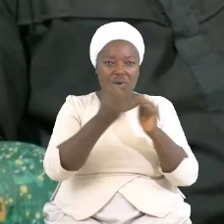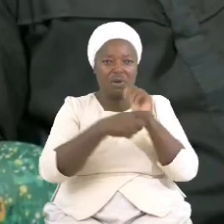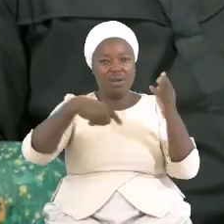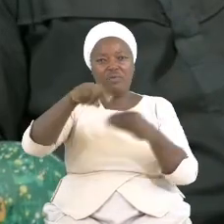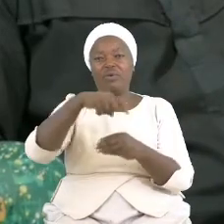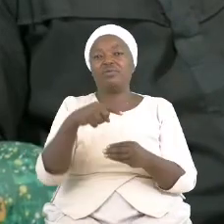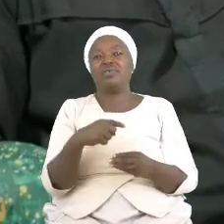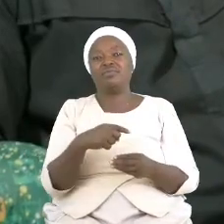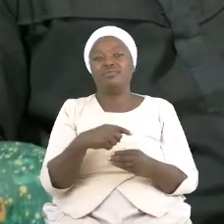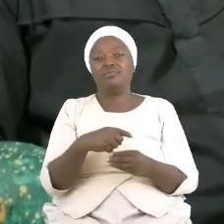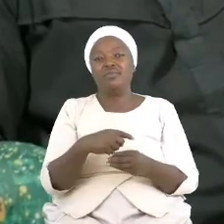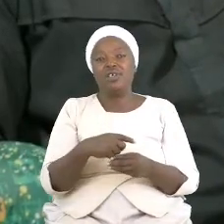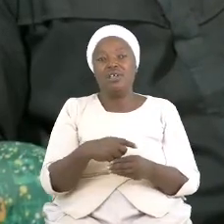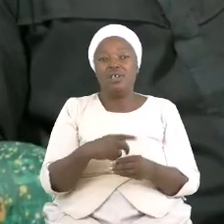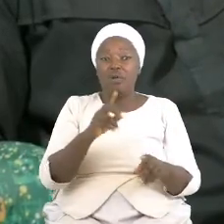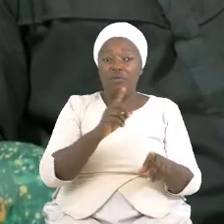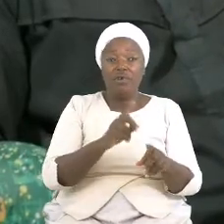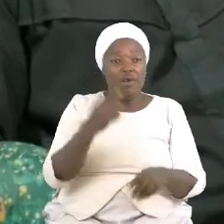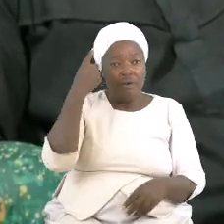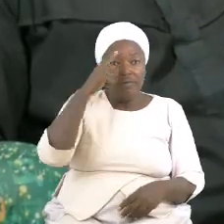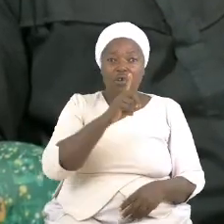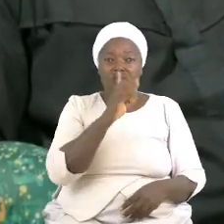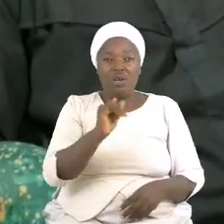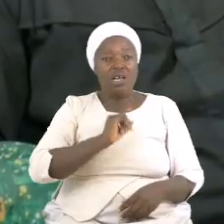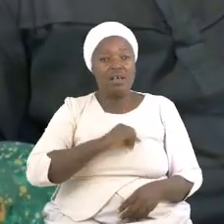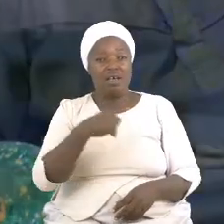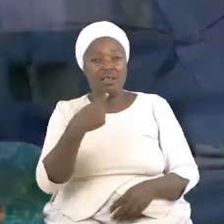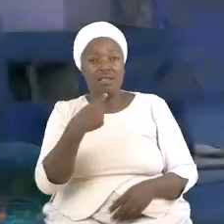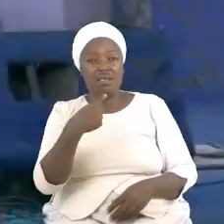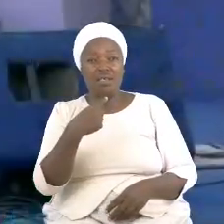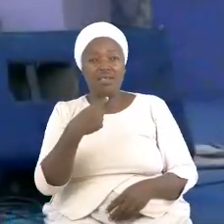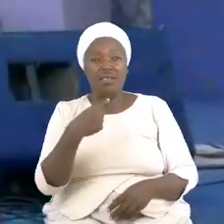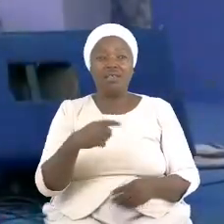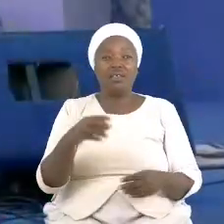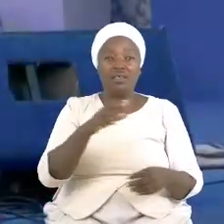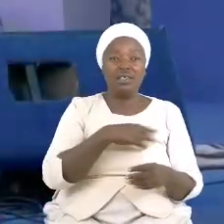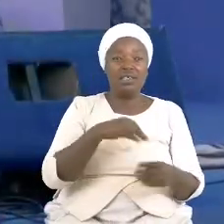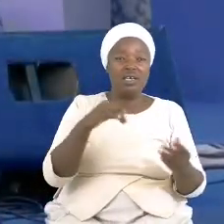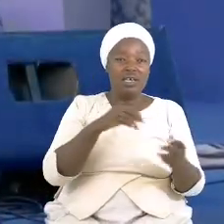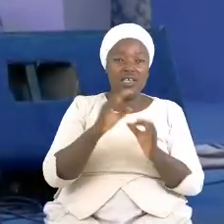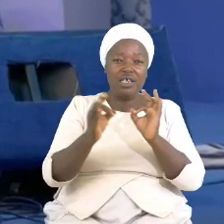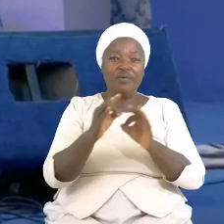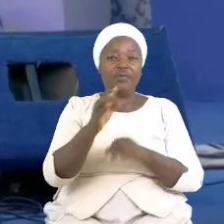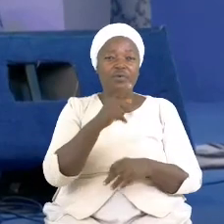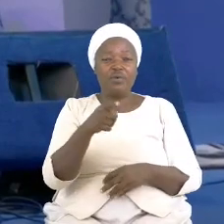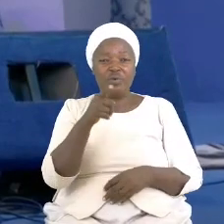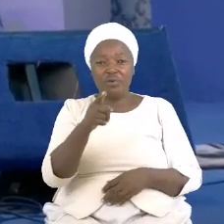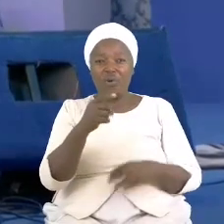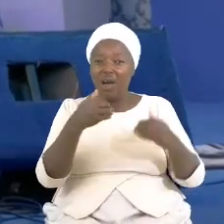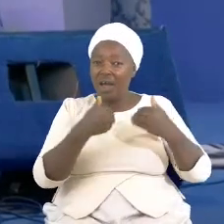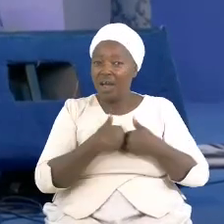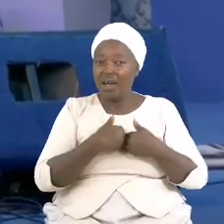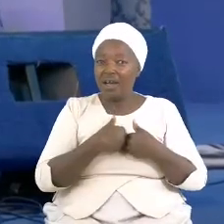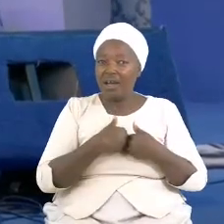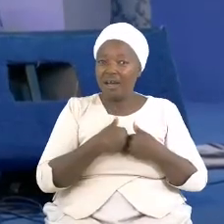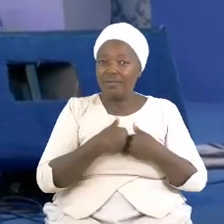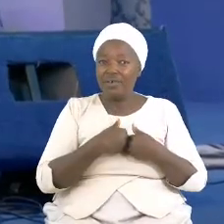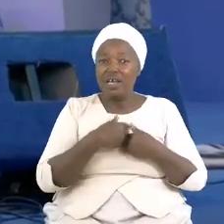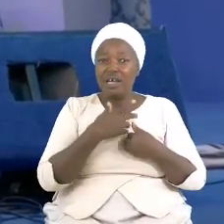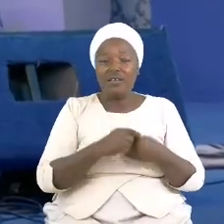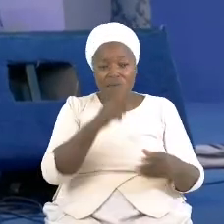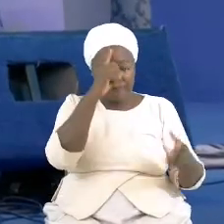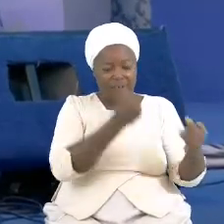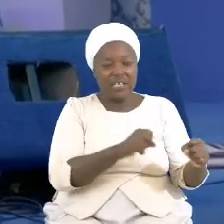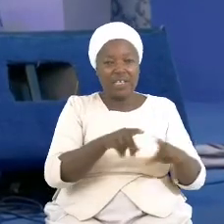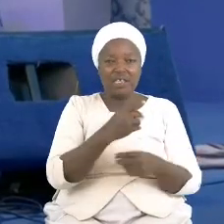For verily I say unto you, if ye have faith as a grain of mustard